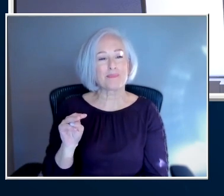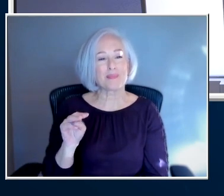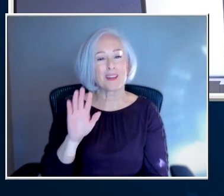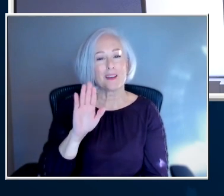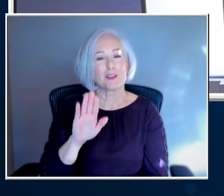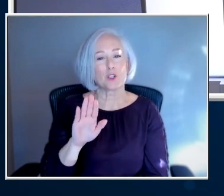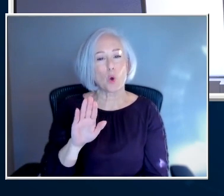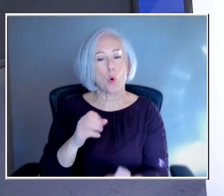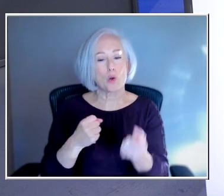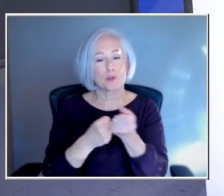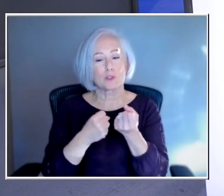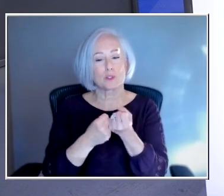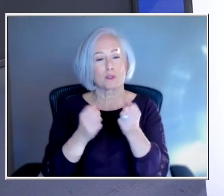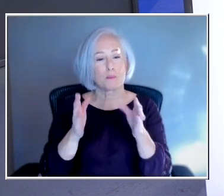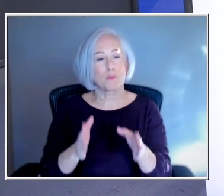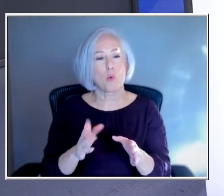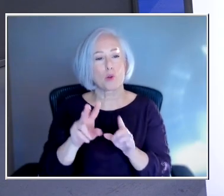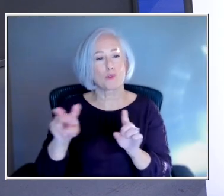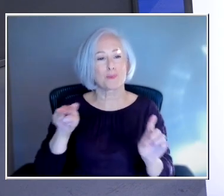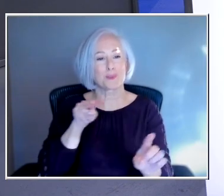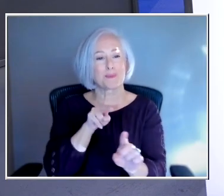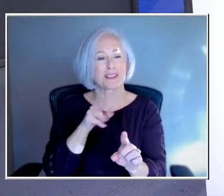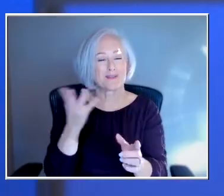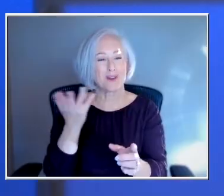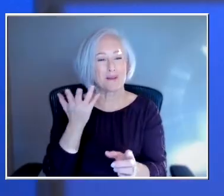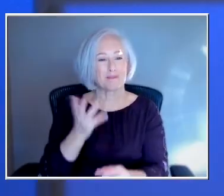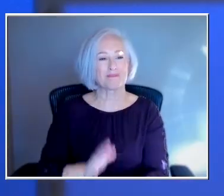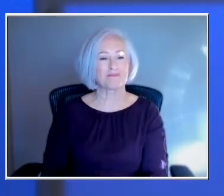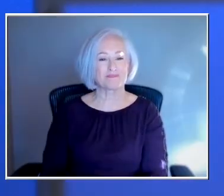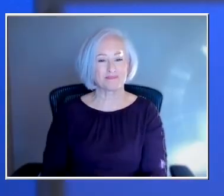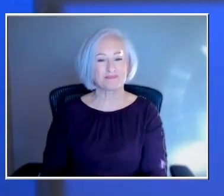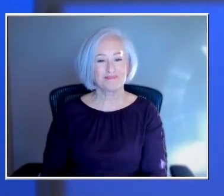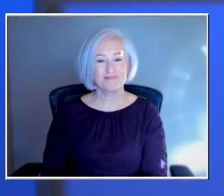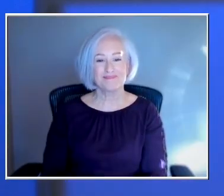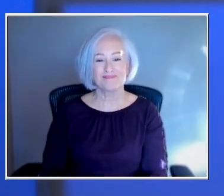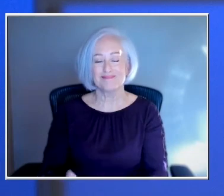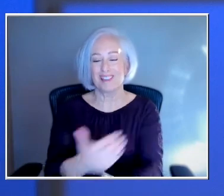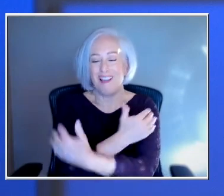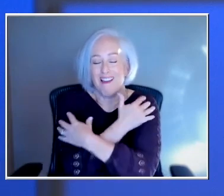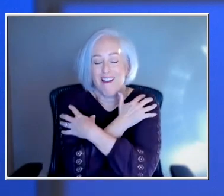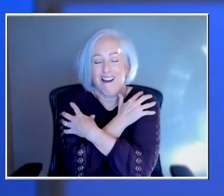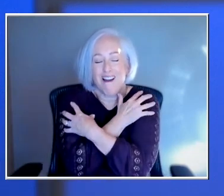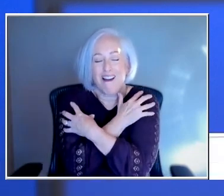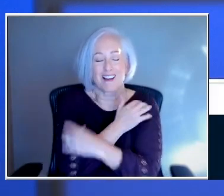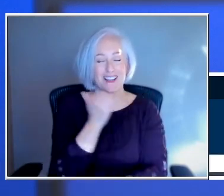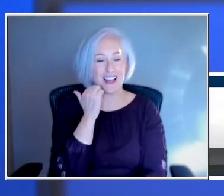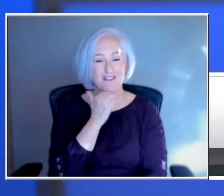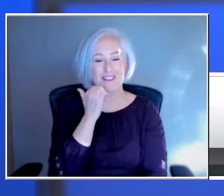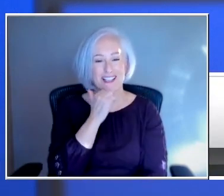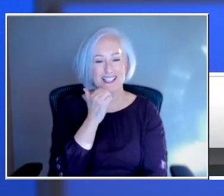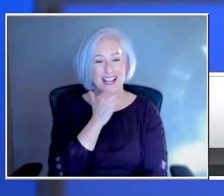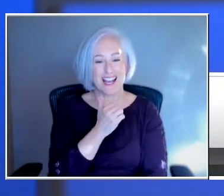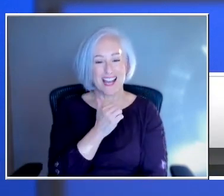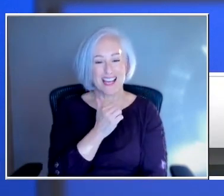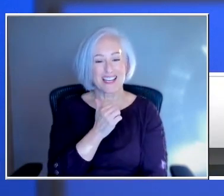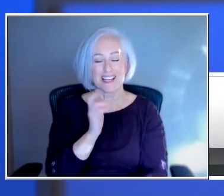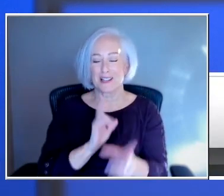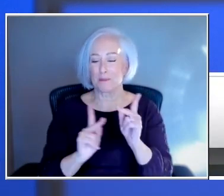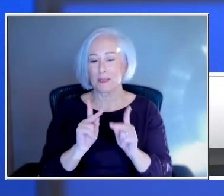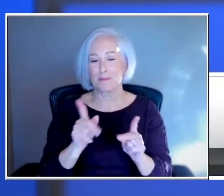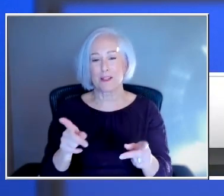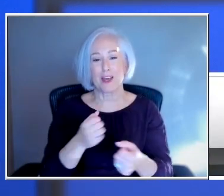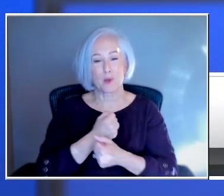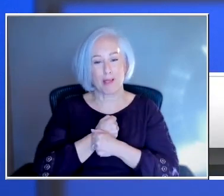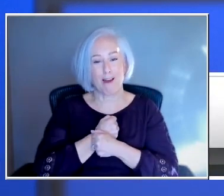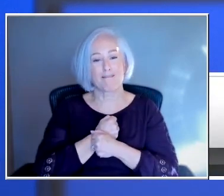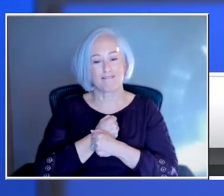supporter's perspective? Just hug your loved ones every day, because you never know. You go to bed and the next